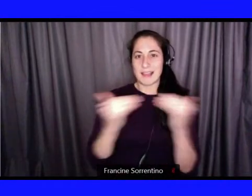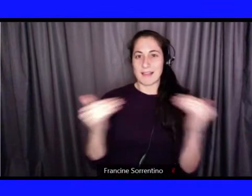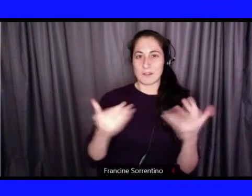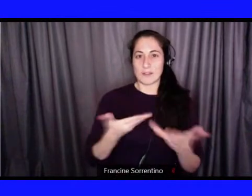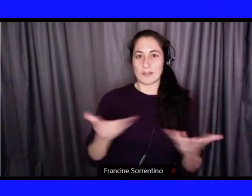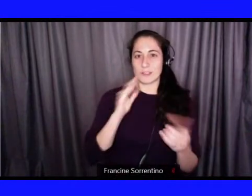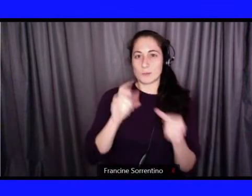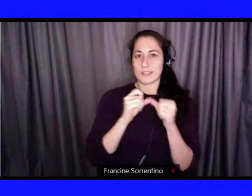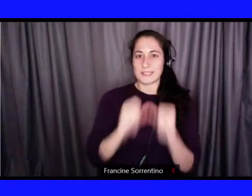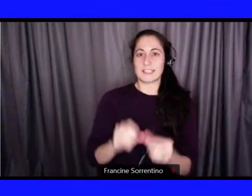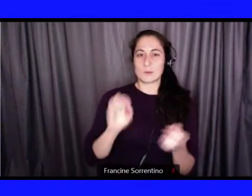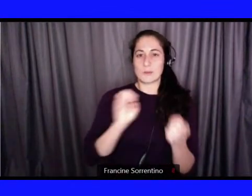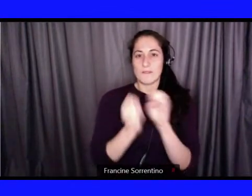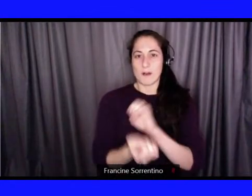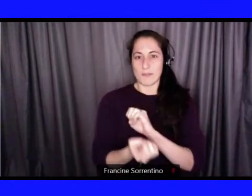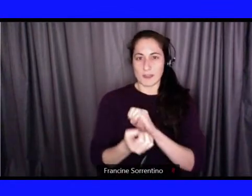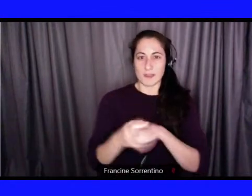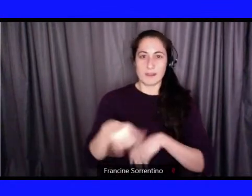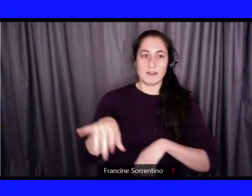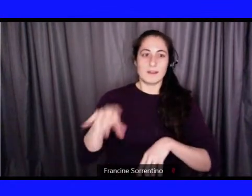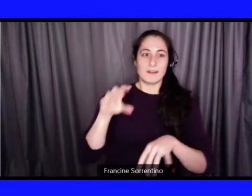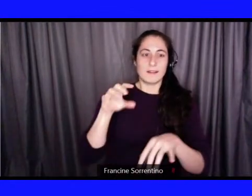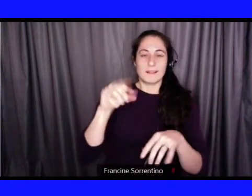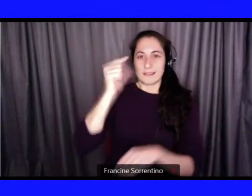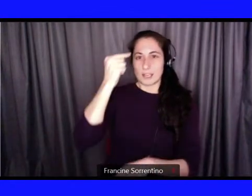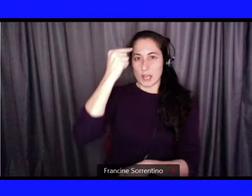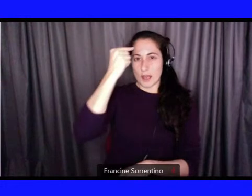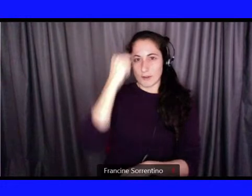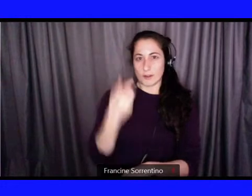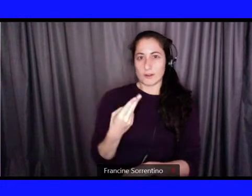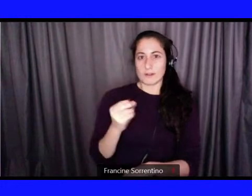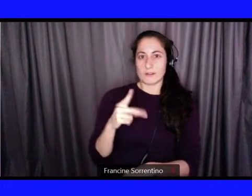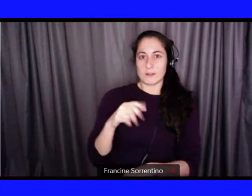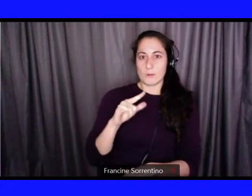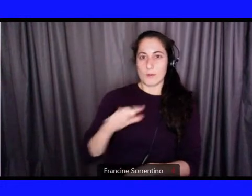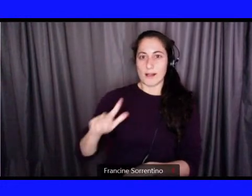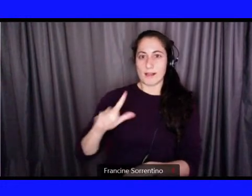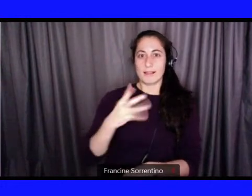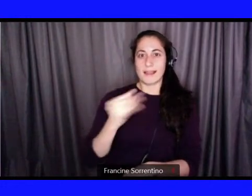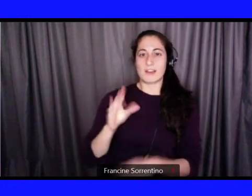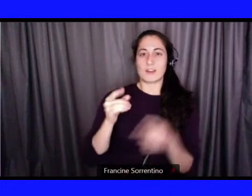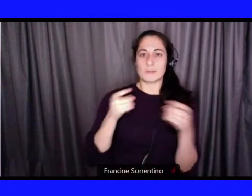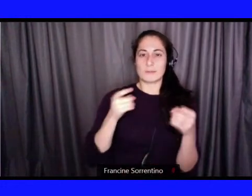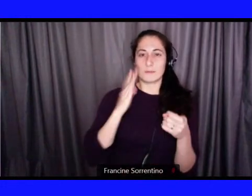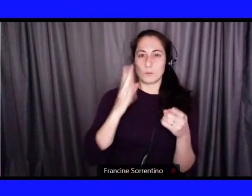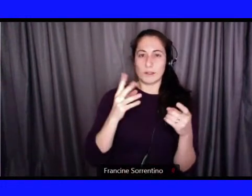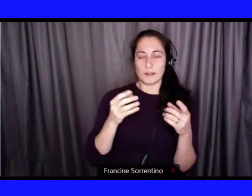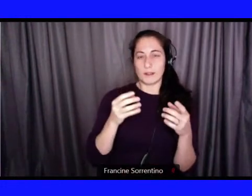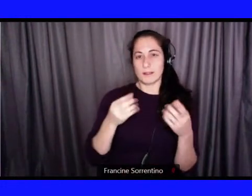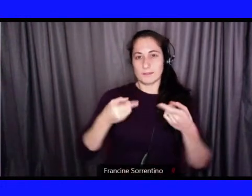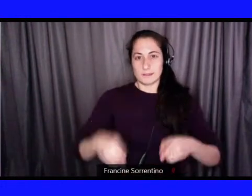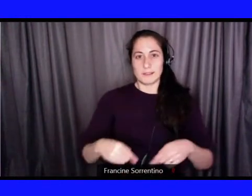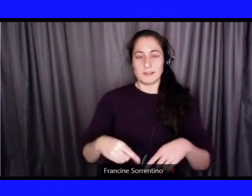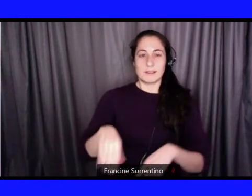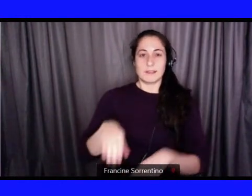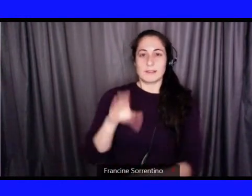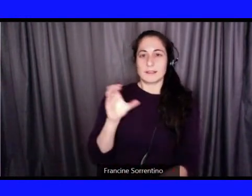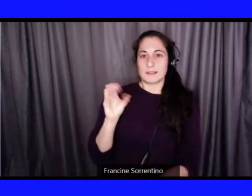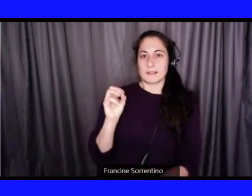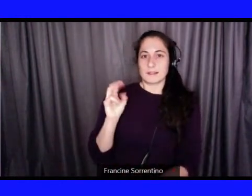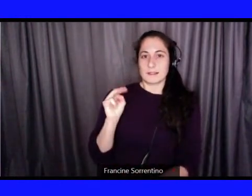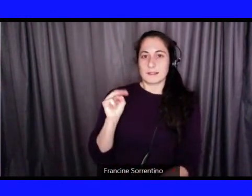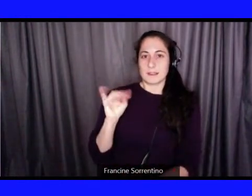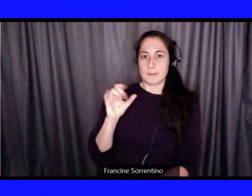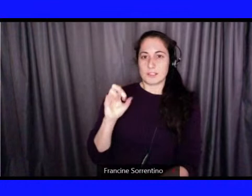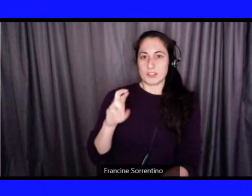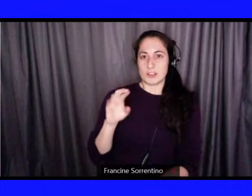starting the process, the annual process, the state legislature and budget process that will begin in earnest or